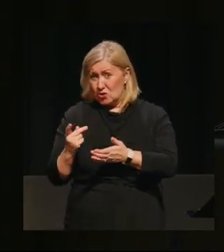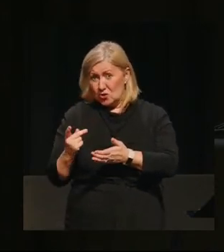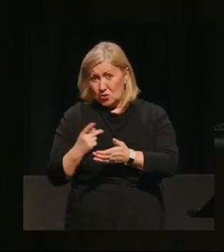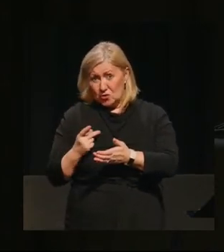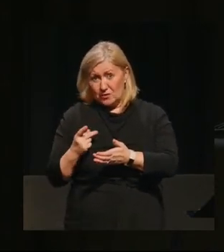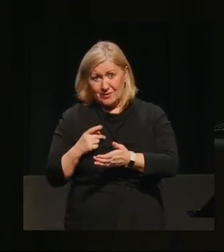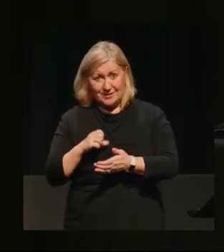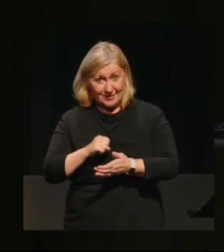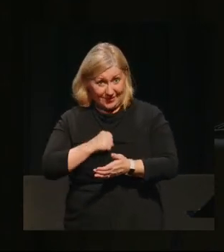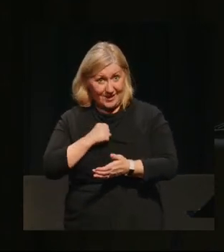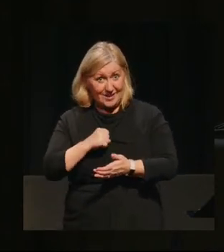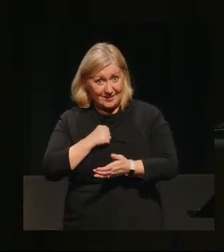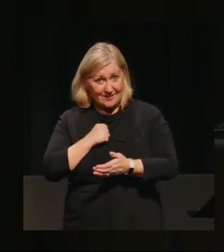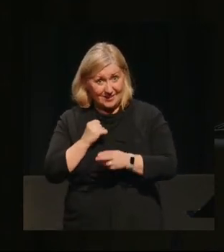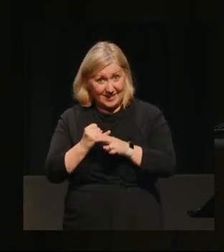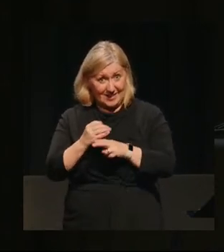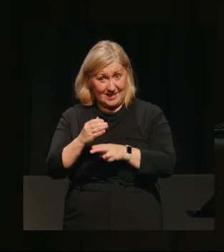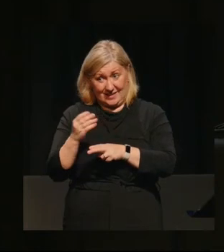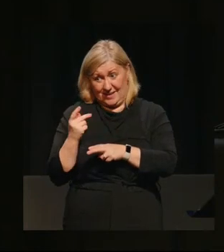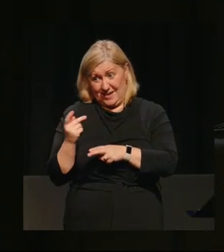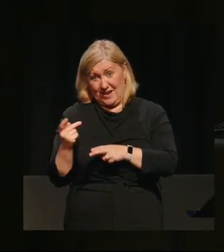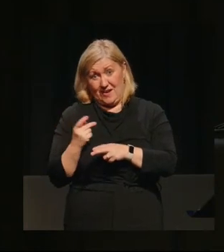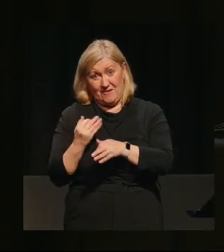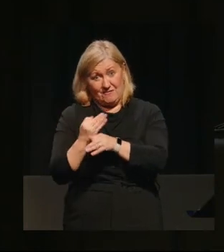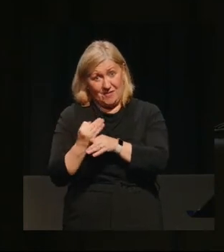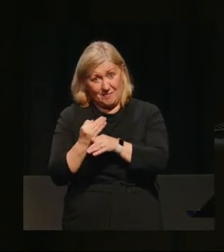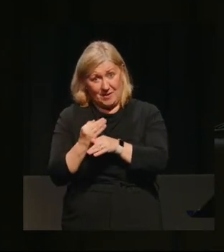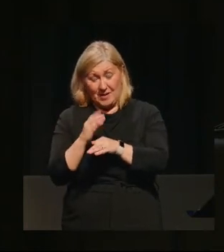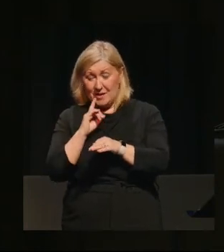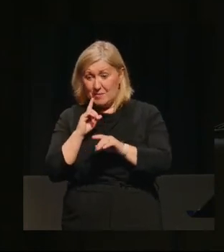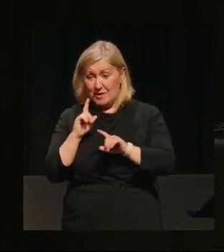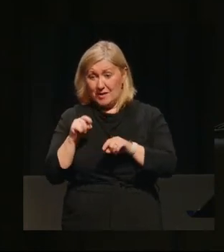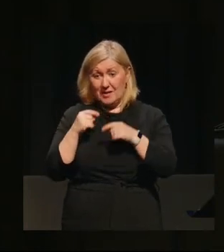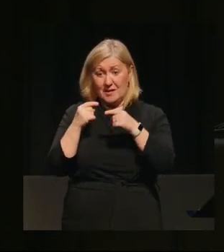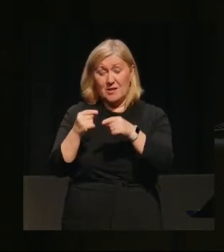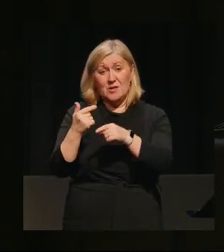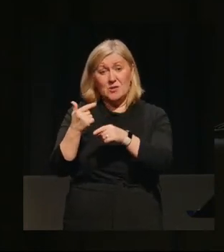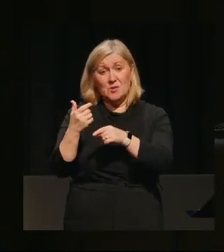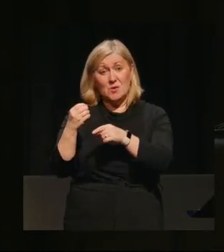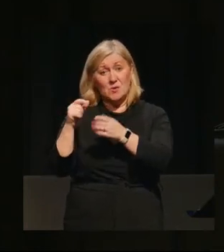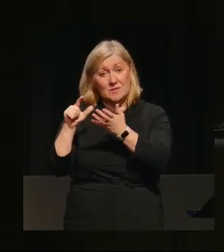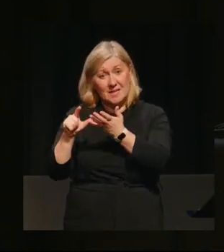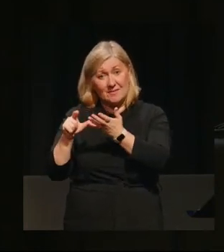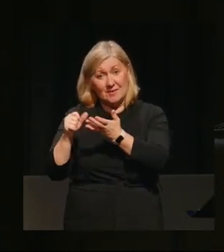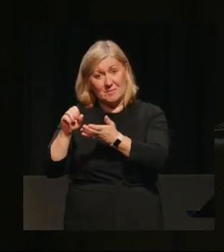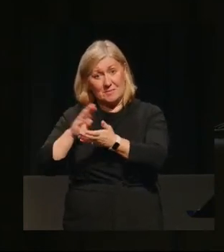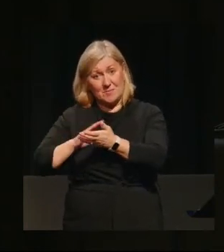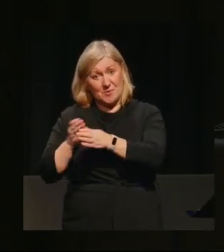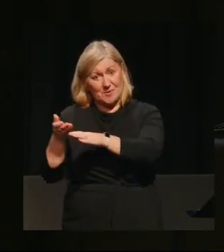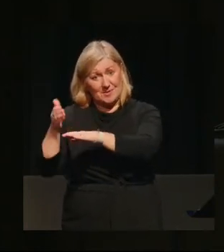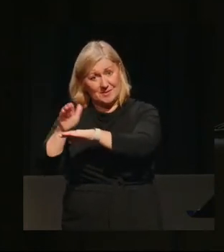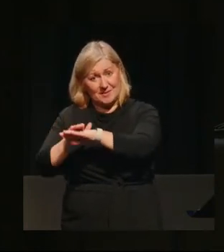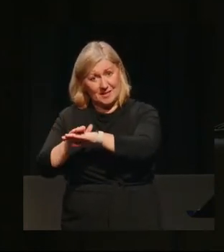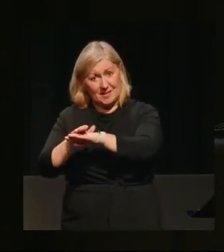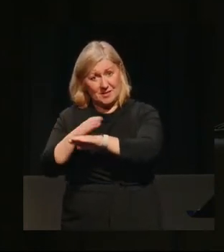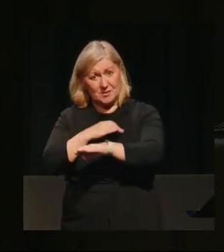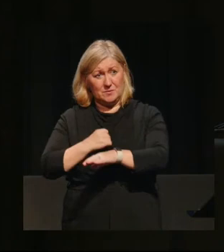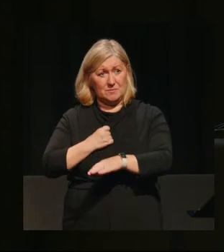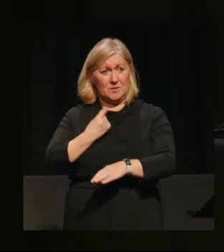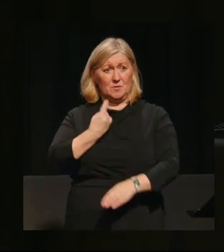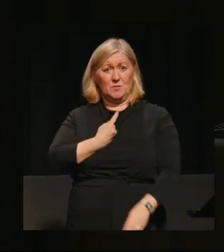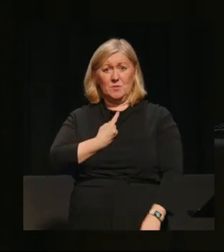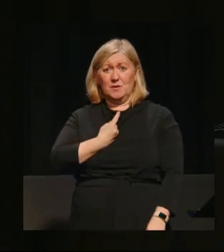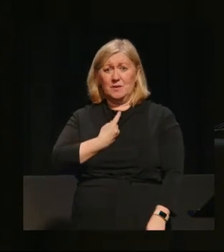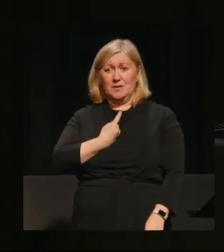have survived. In 2007, Terry passed away. I was the only one left.